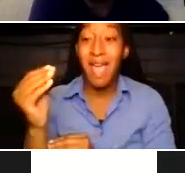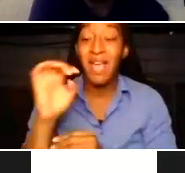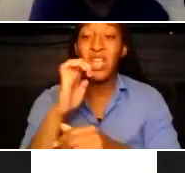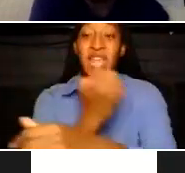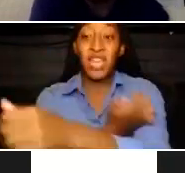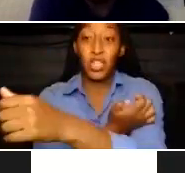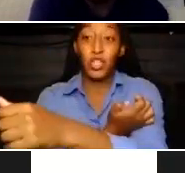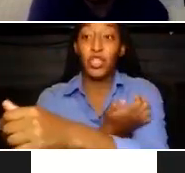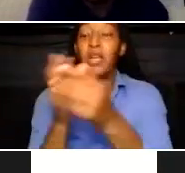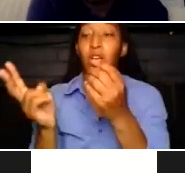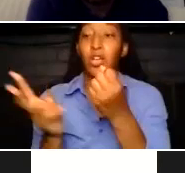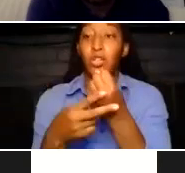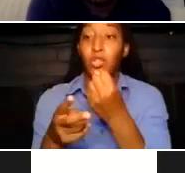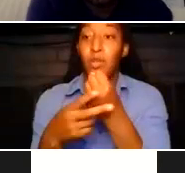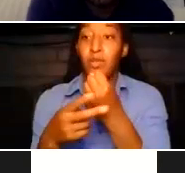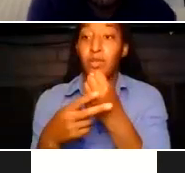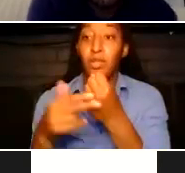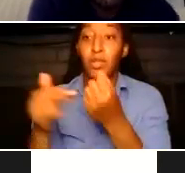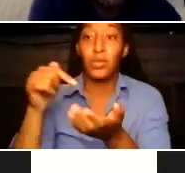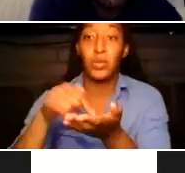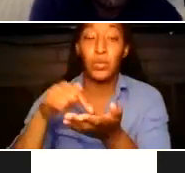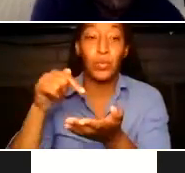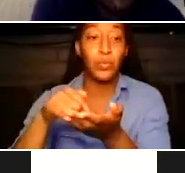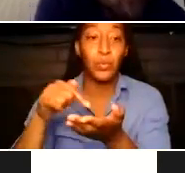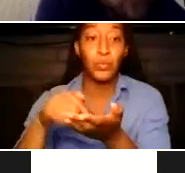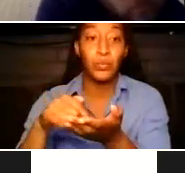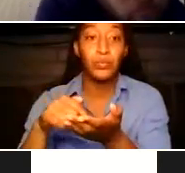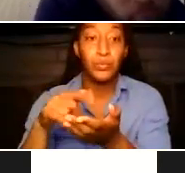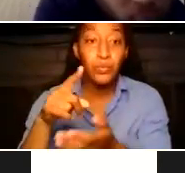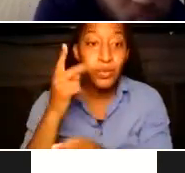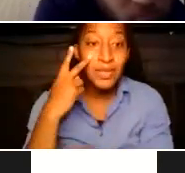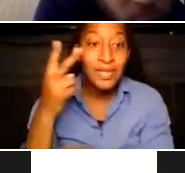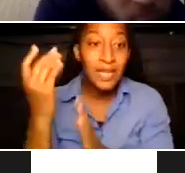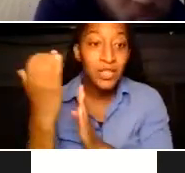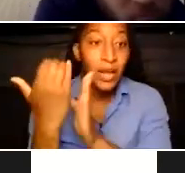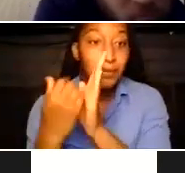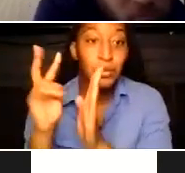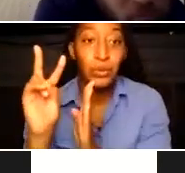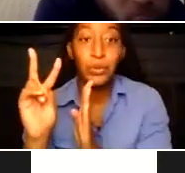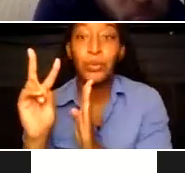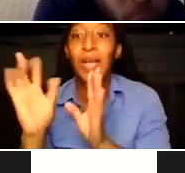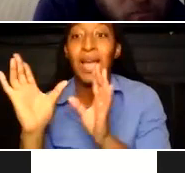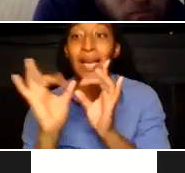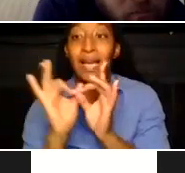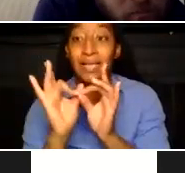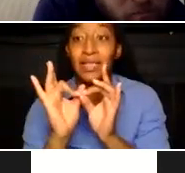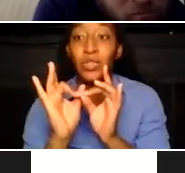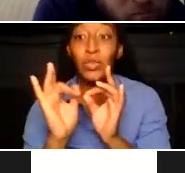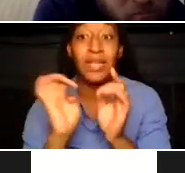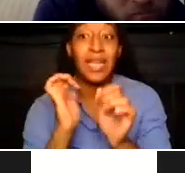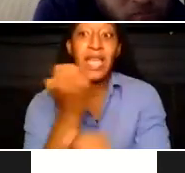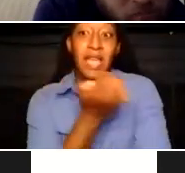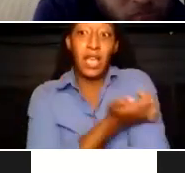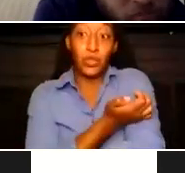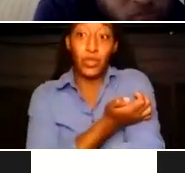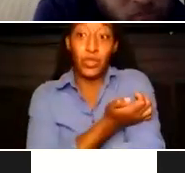There are 2 chapters in your textbook that deal with energy. That's chapter 2 and chapter 8. And you should go into